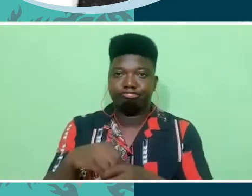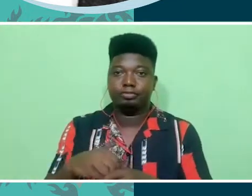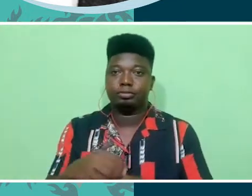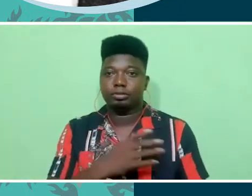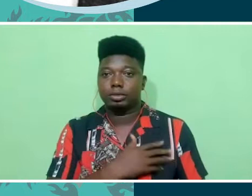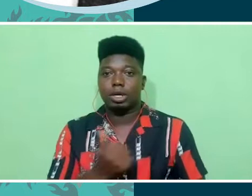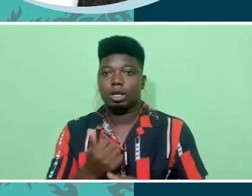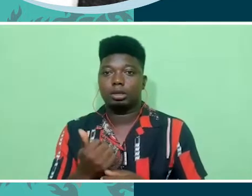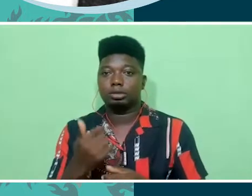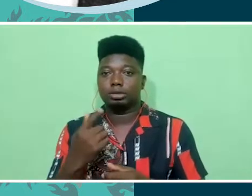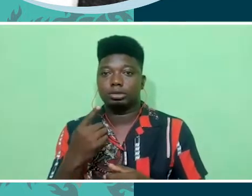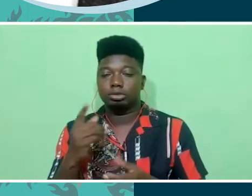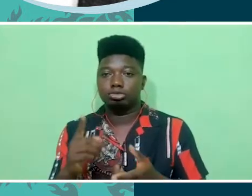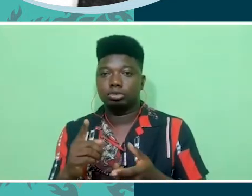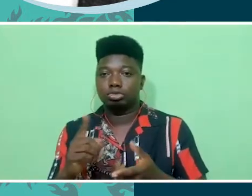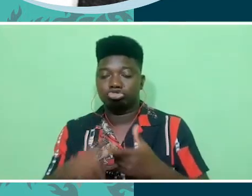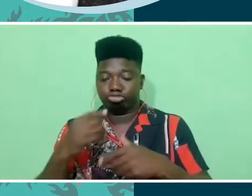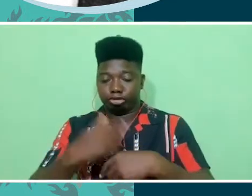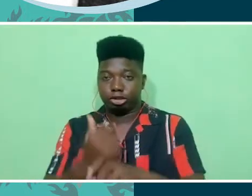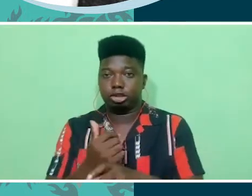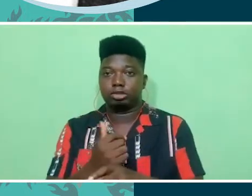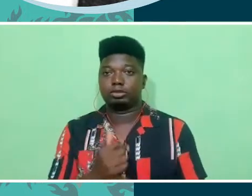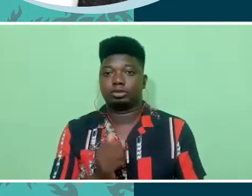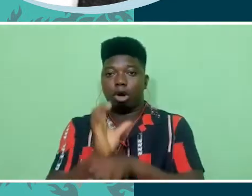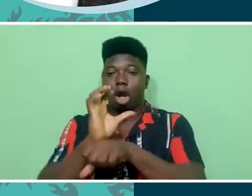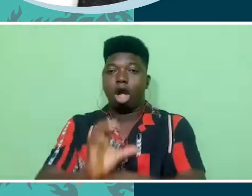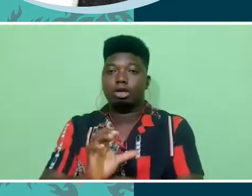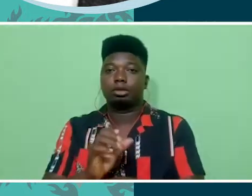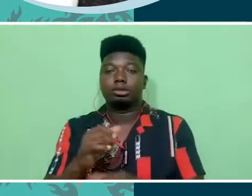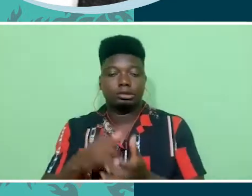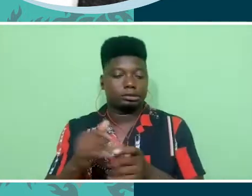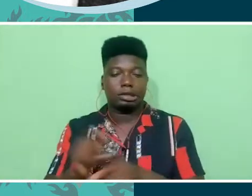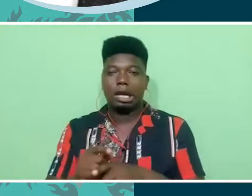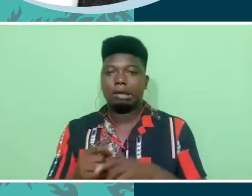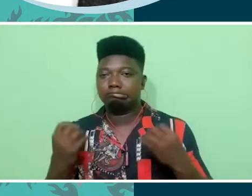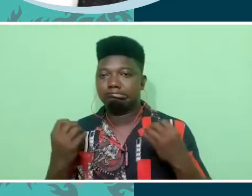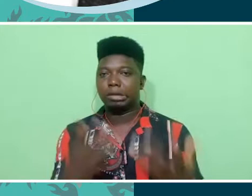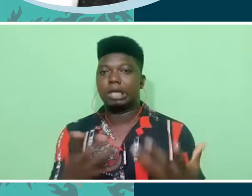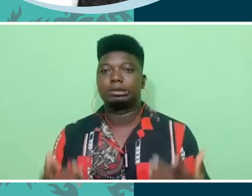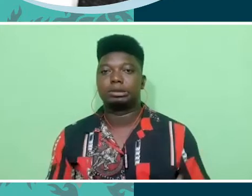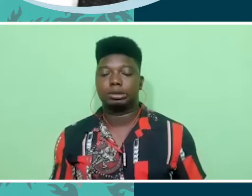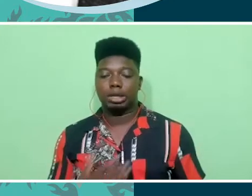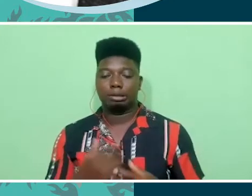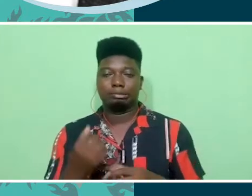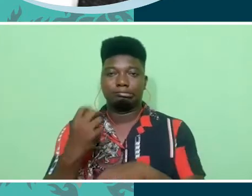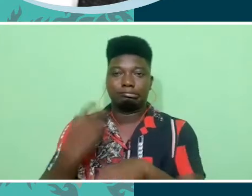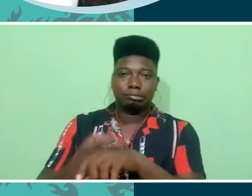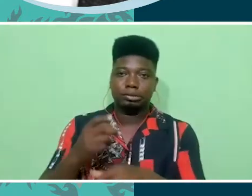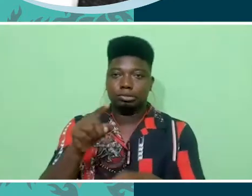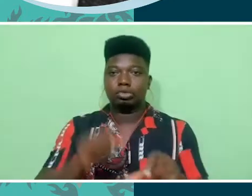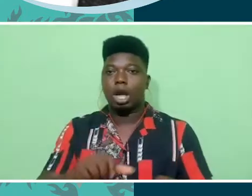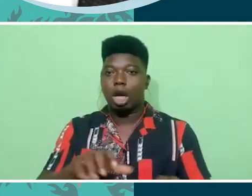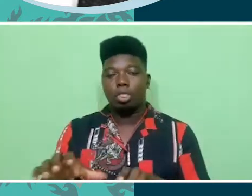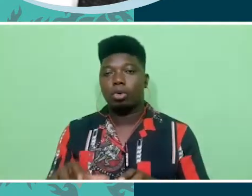creating a culture of belonging at work. It's like a manual on concrete things you can do to advance an agenda of inclusion, down